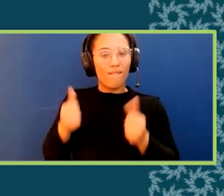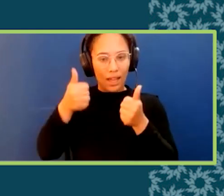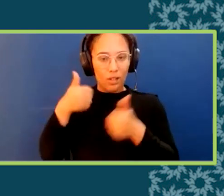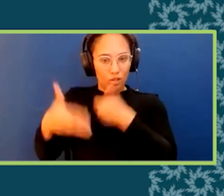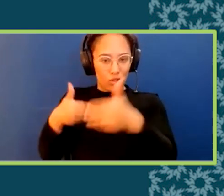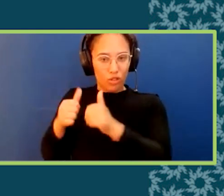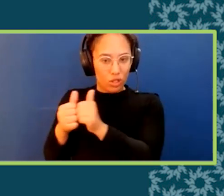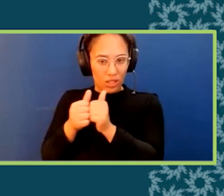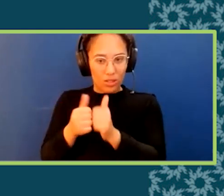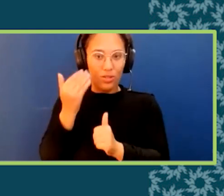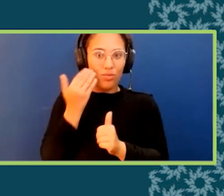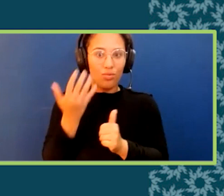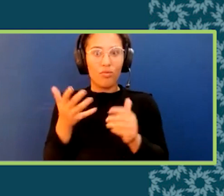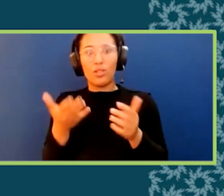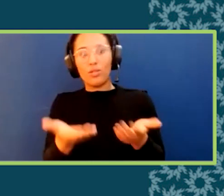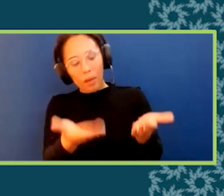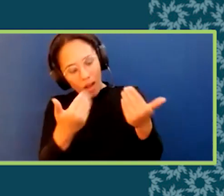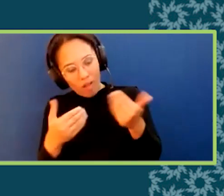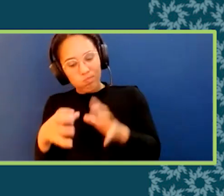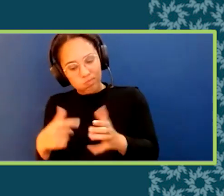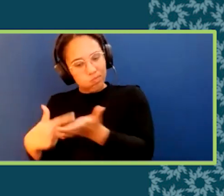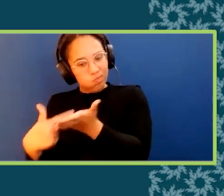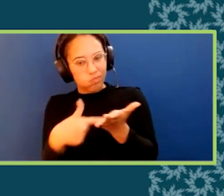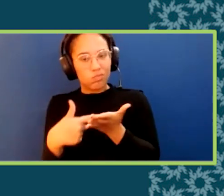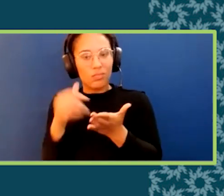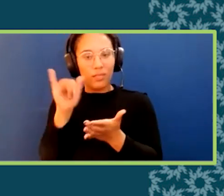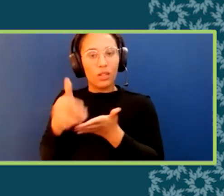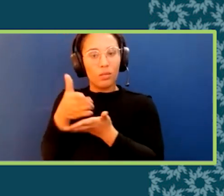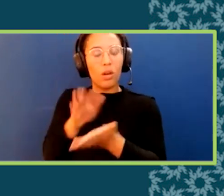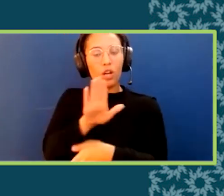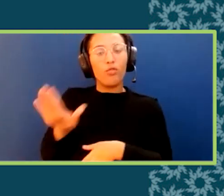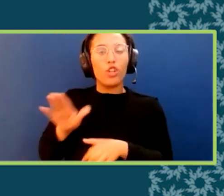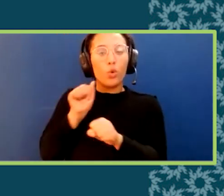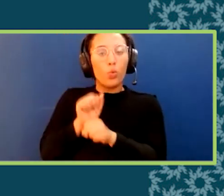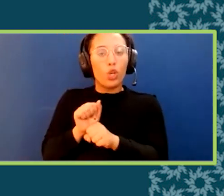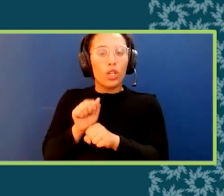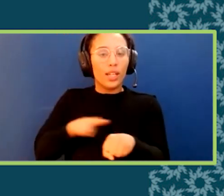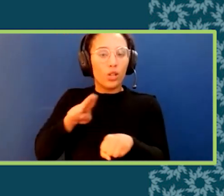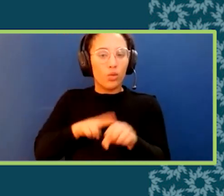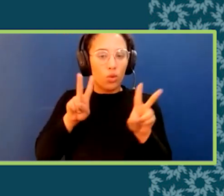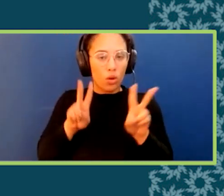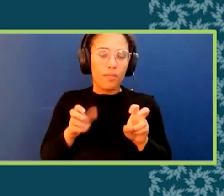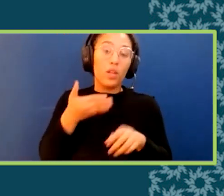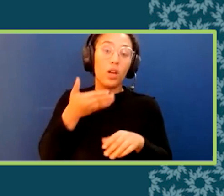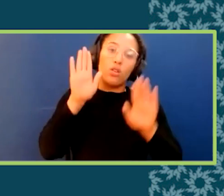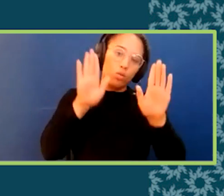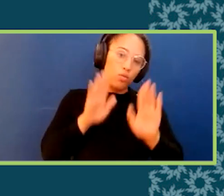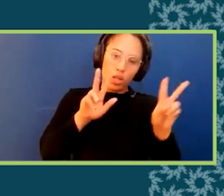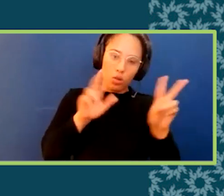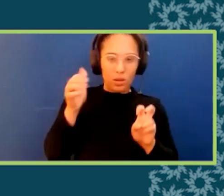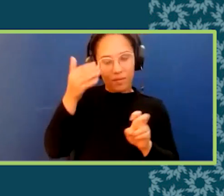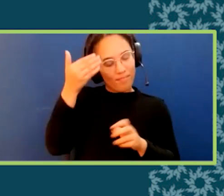of their working norms. But one of the best quotes I ever heard, and forgive me, I can't think of the author, but she